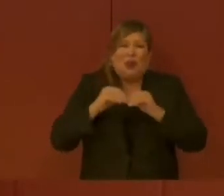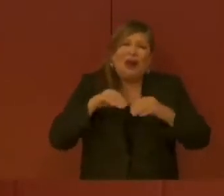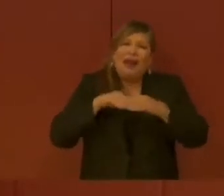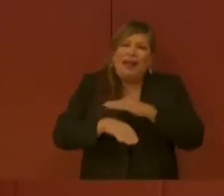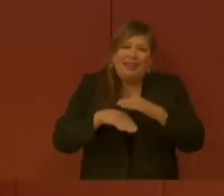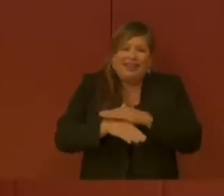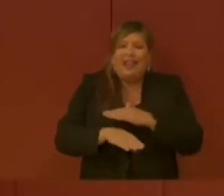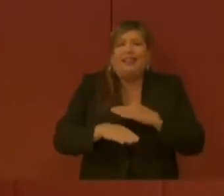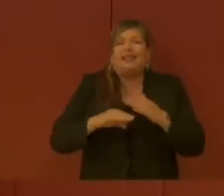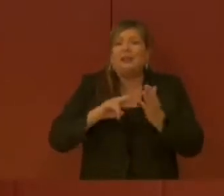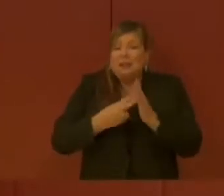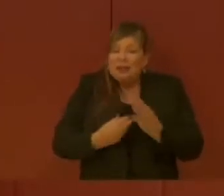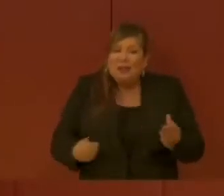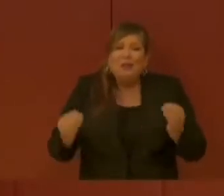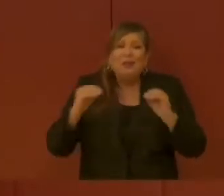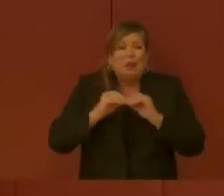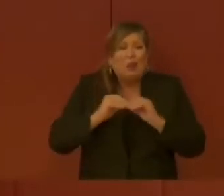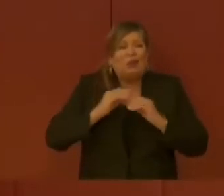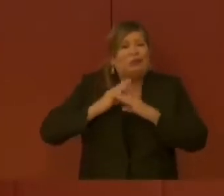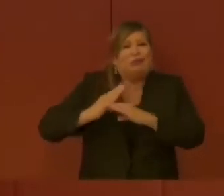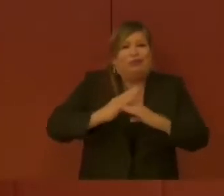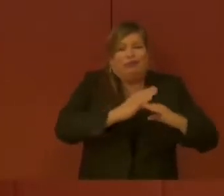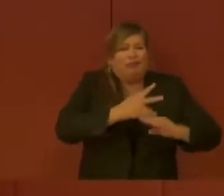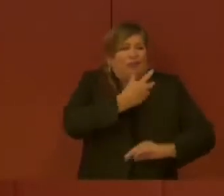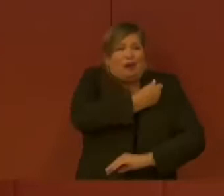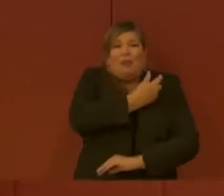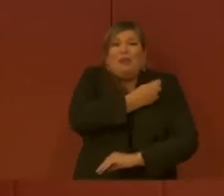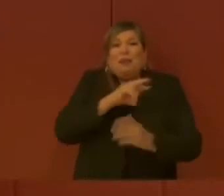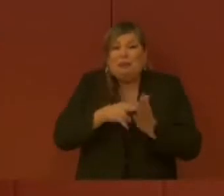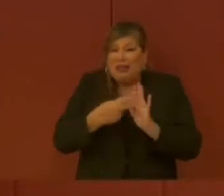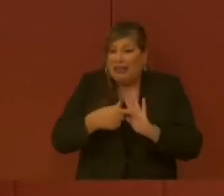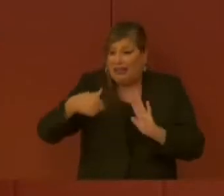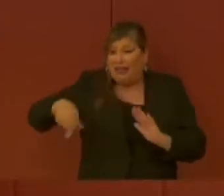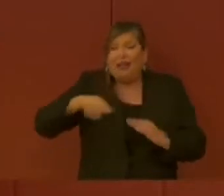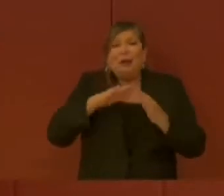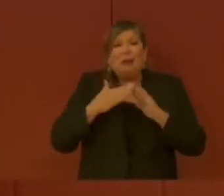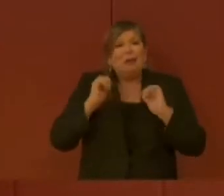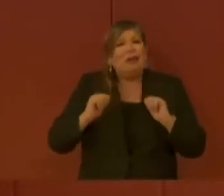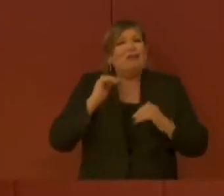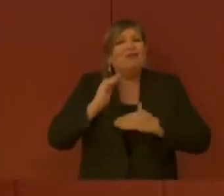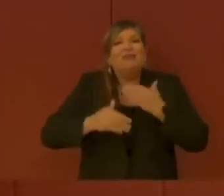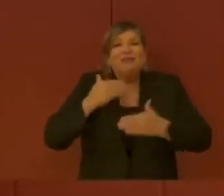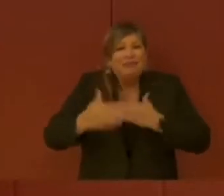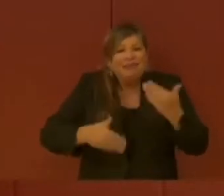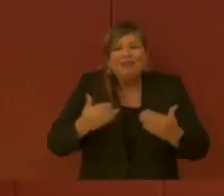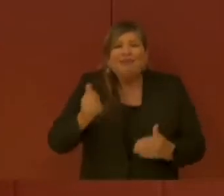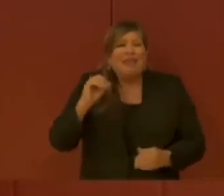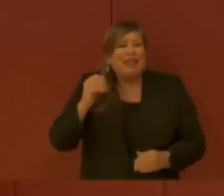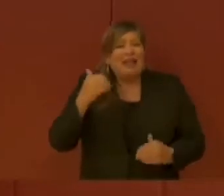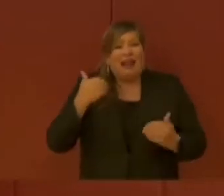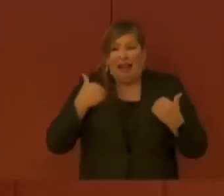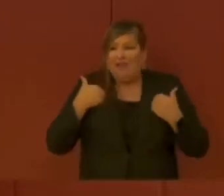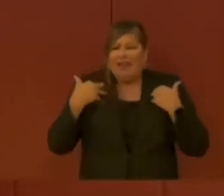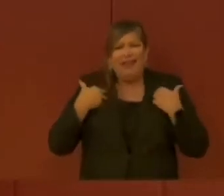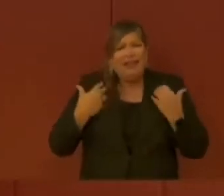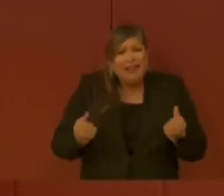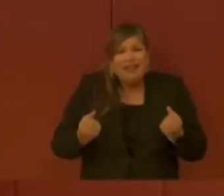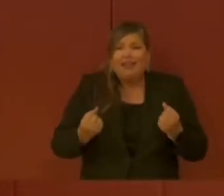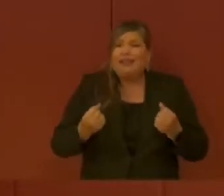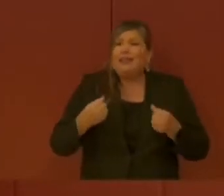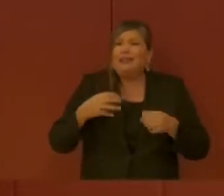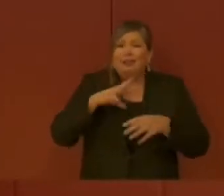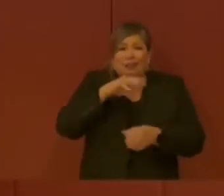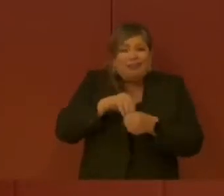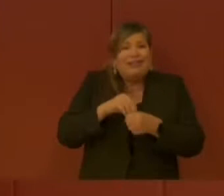to that type of progress so we can continue to move our community forward so that our residents can see the type of healings in public health